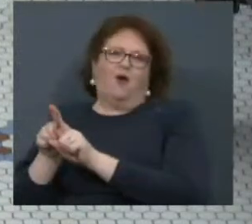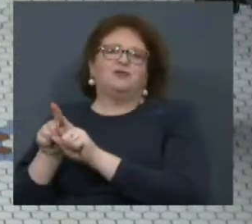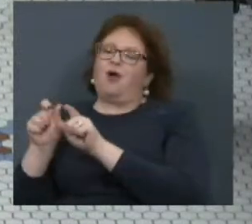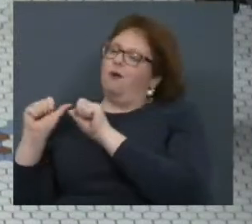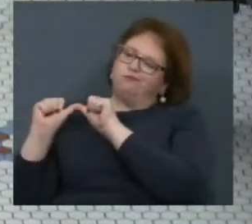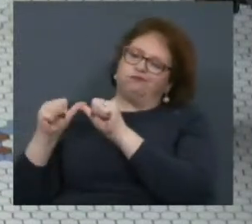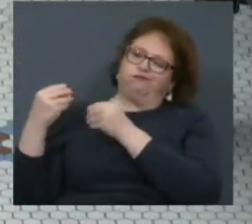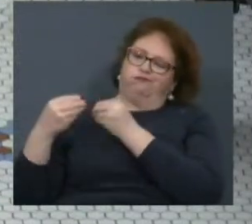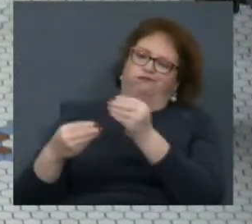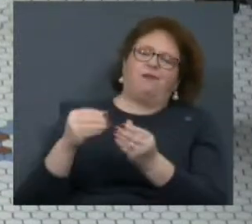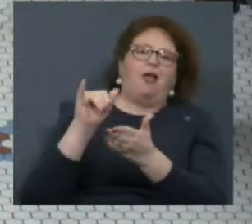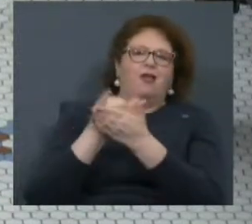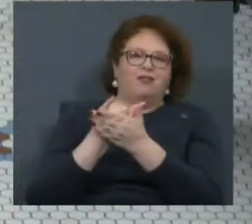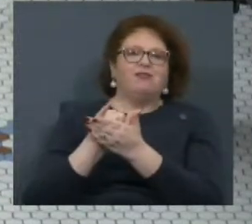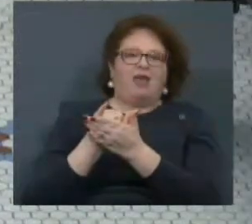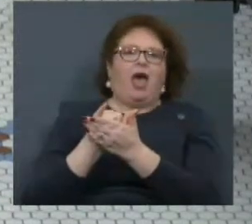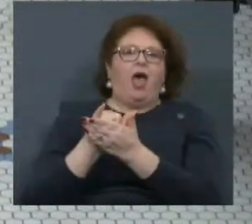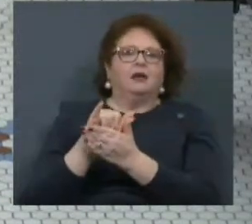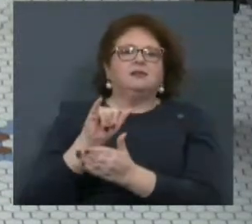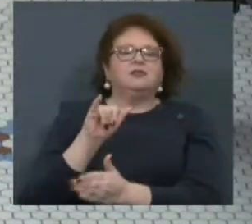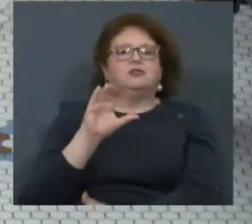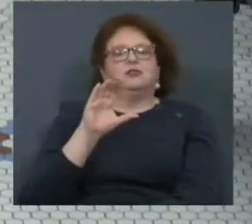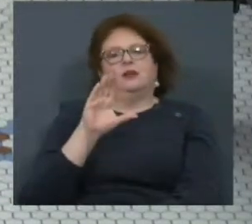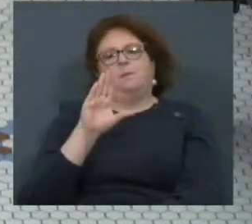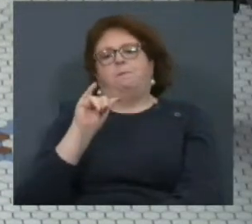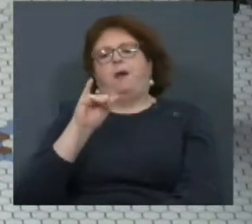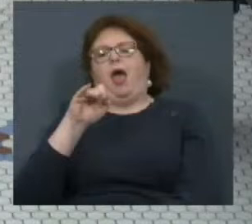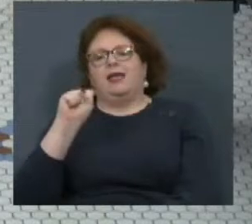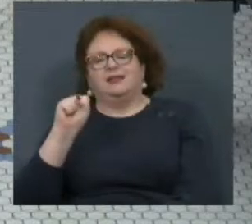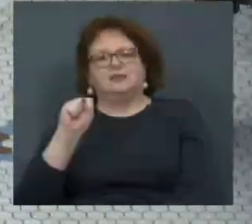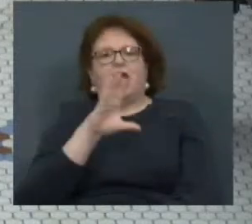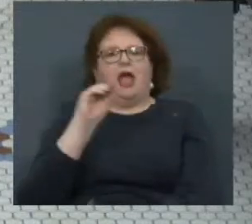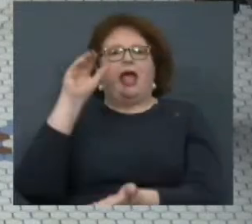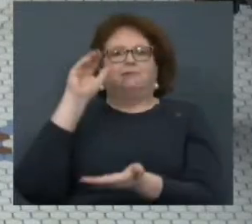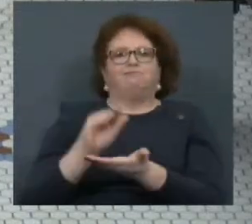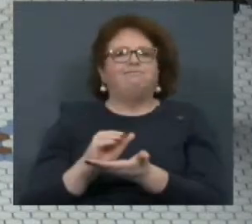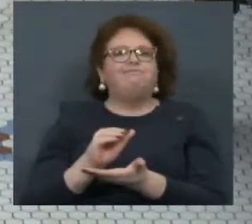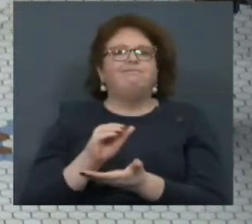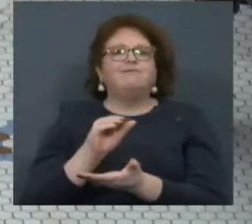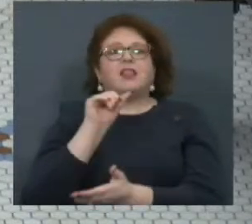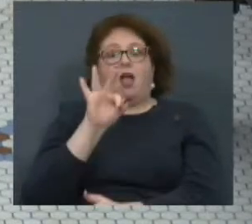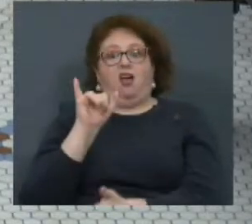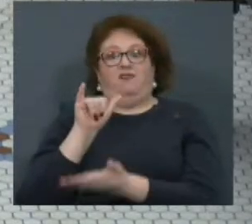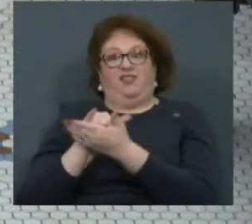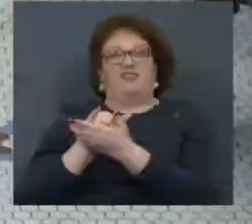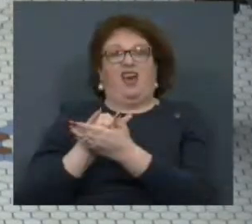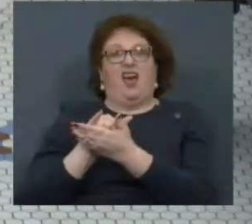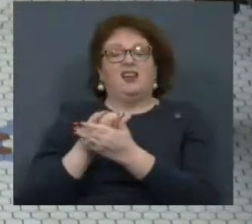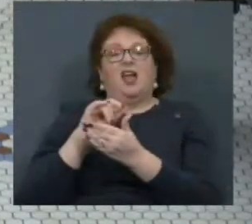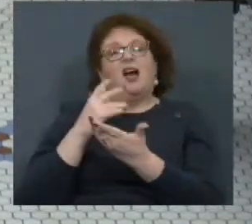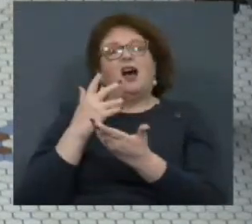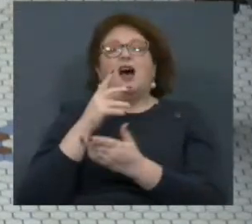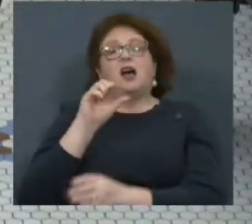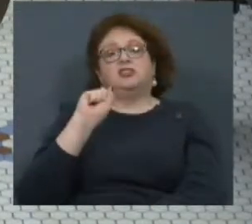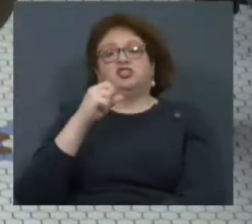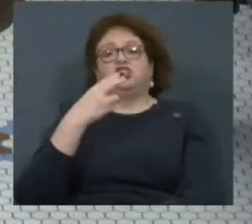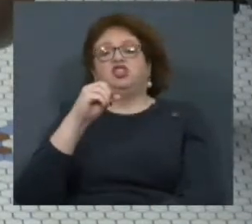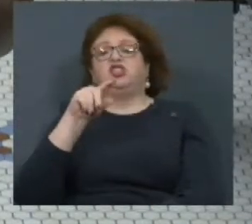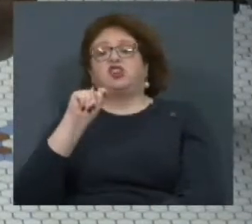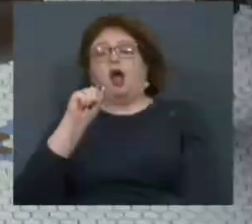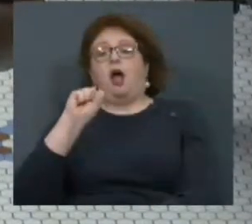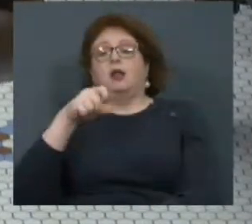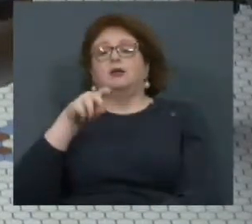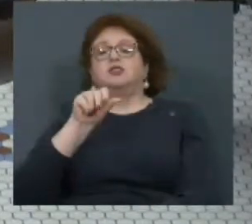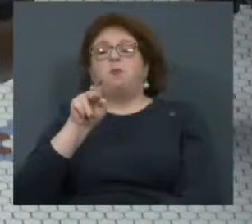And so also speaking to the lack of accuracy of the ShotSpotter that is also a part of the Real-Time Crime Center.